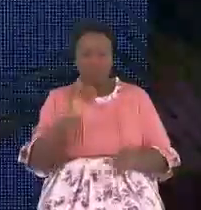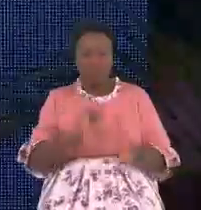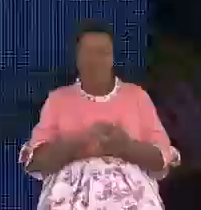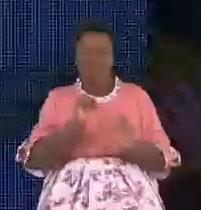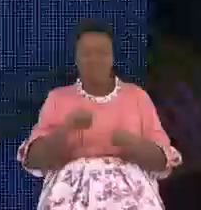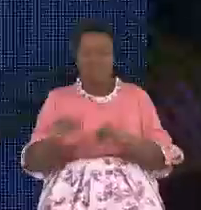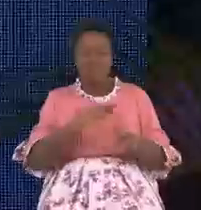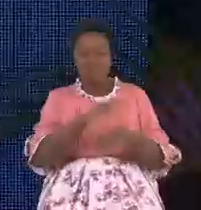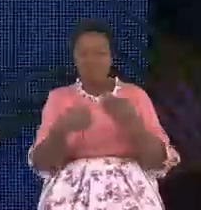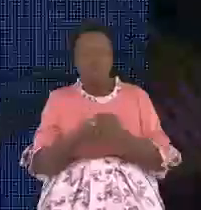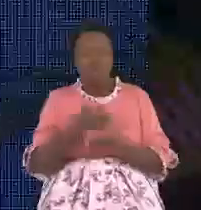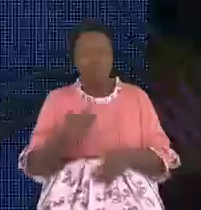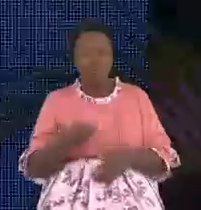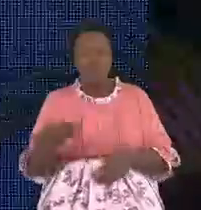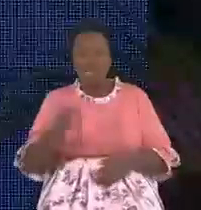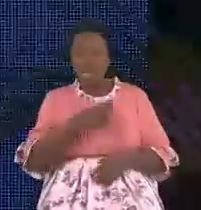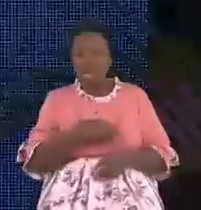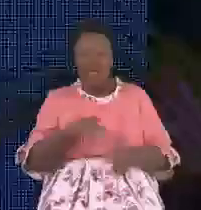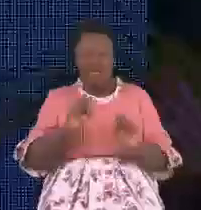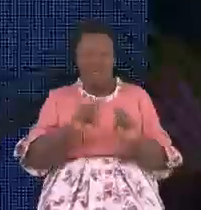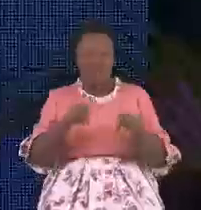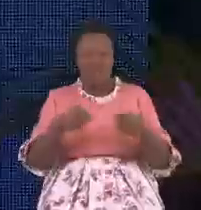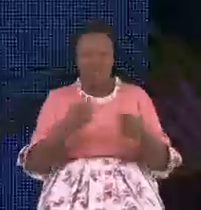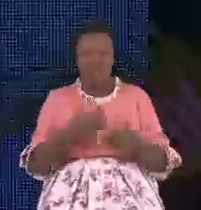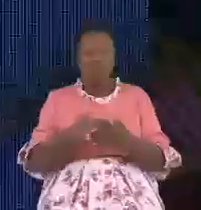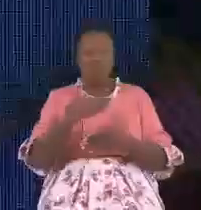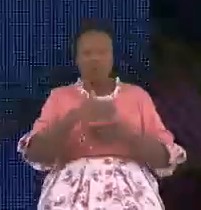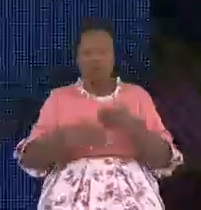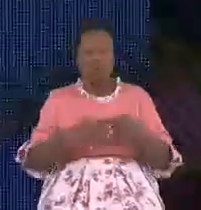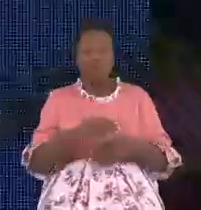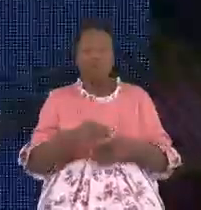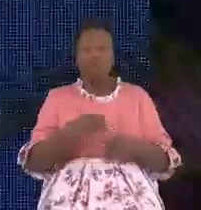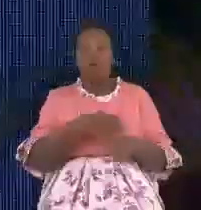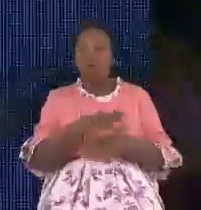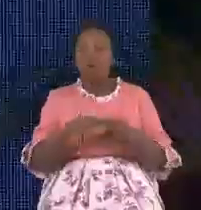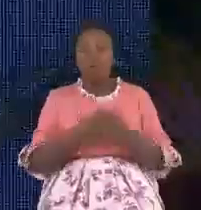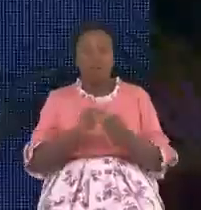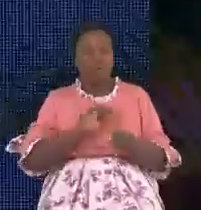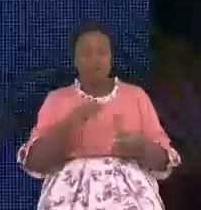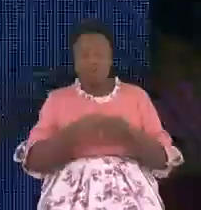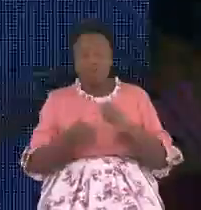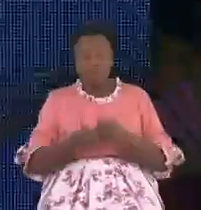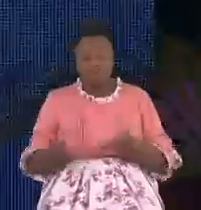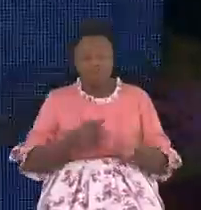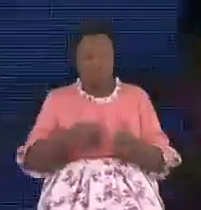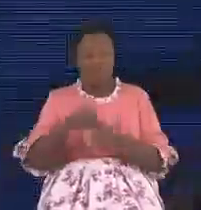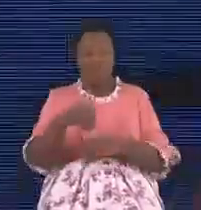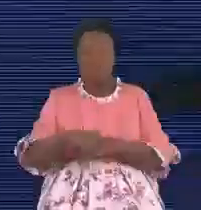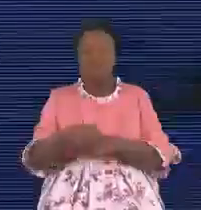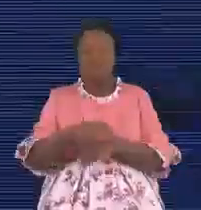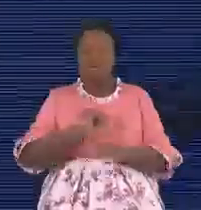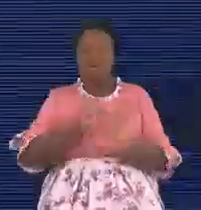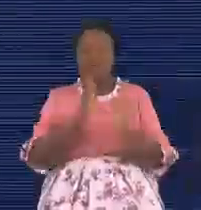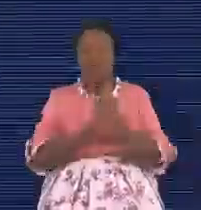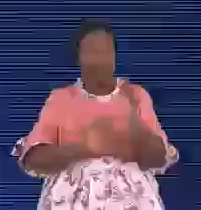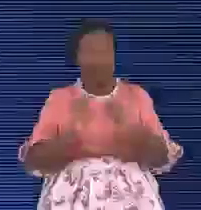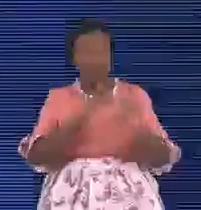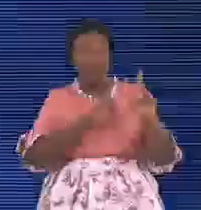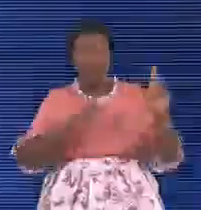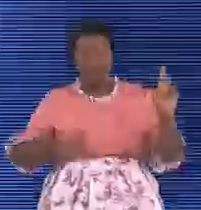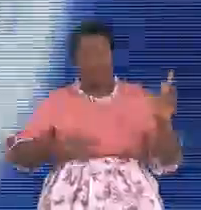all things and it can go beyond a problem set tonight i pray lord you